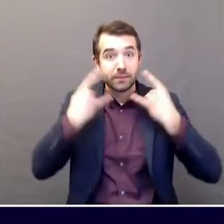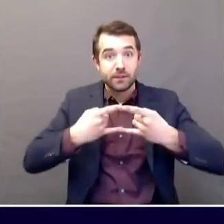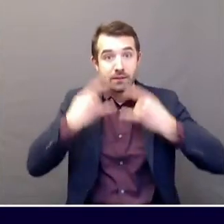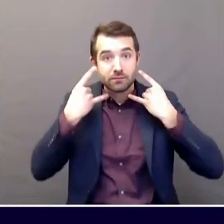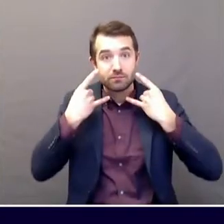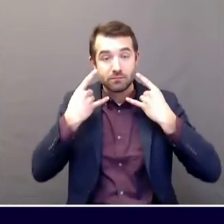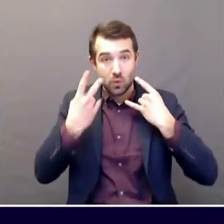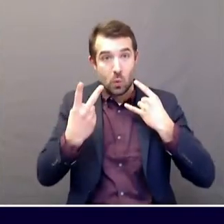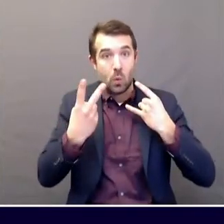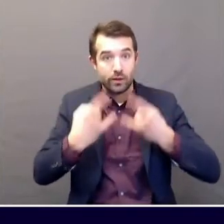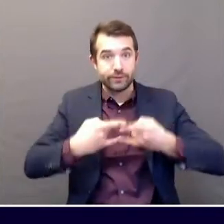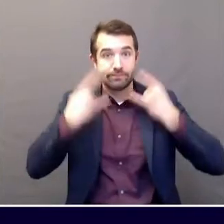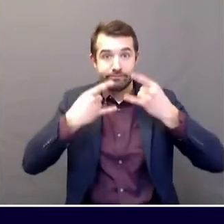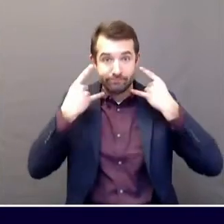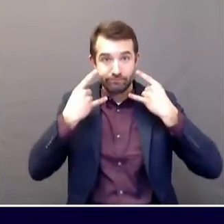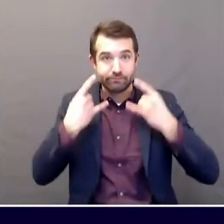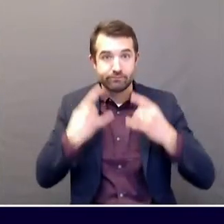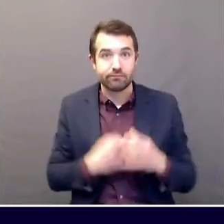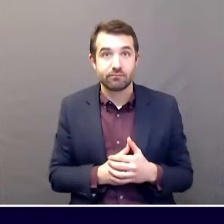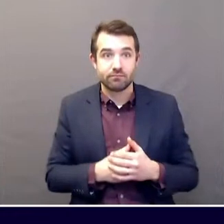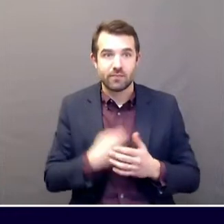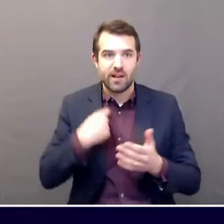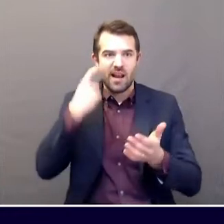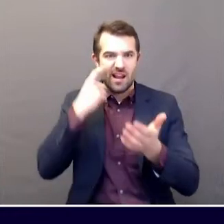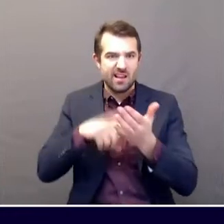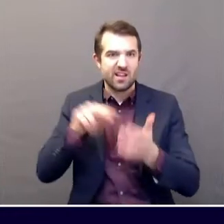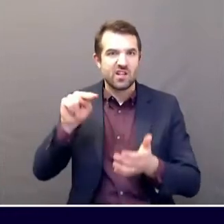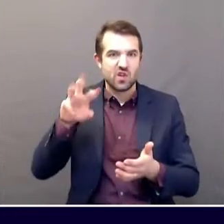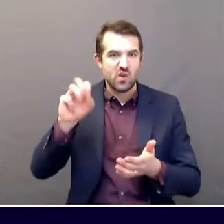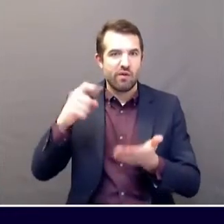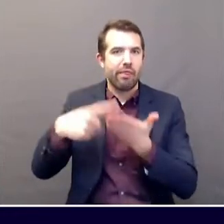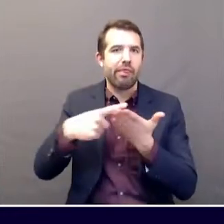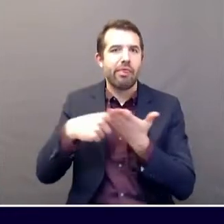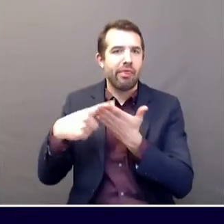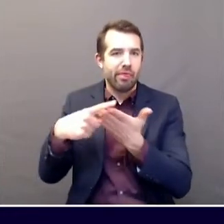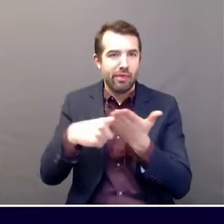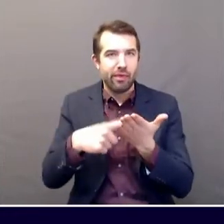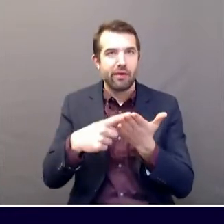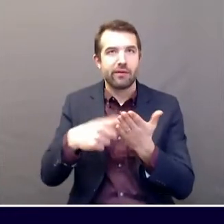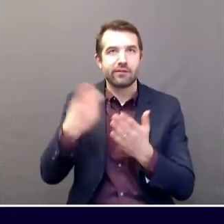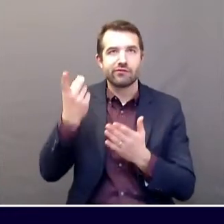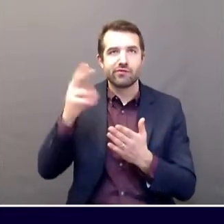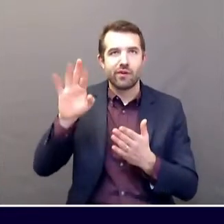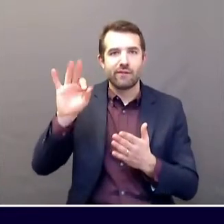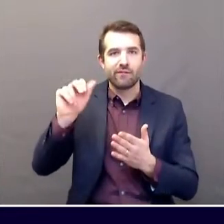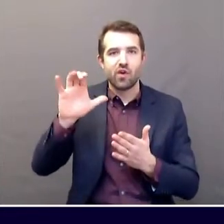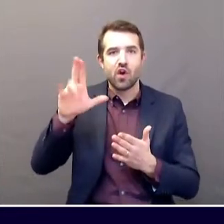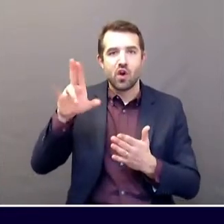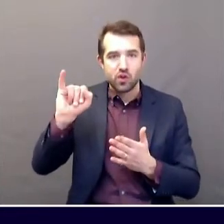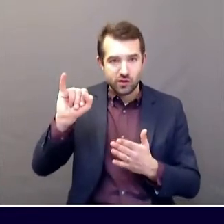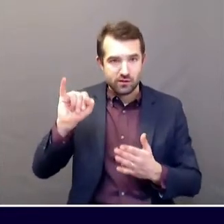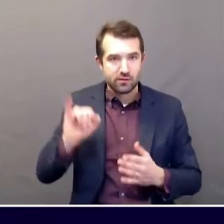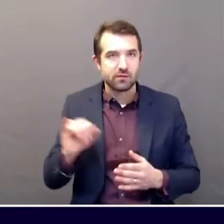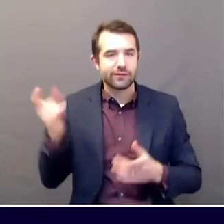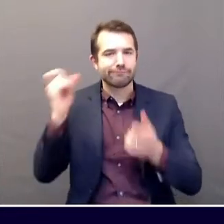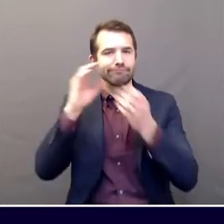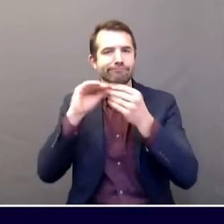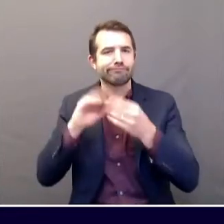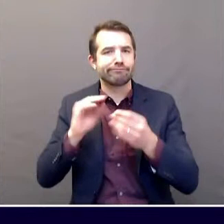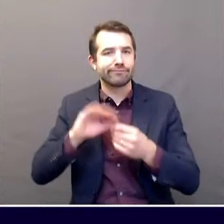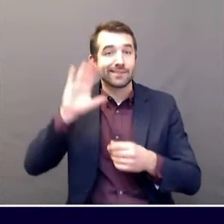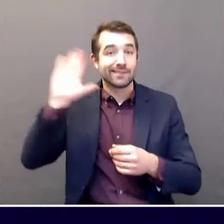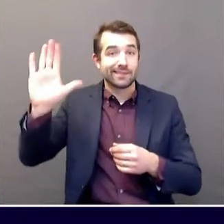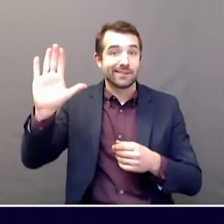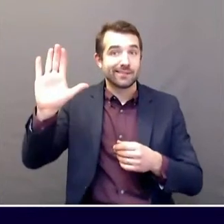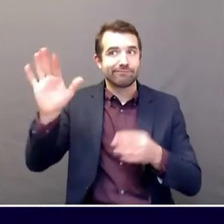this just a few days ago. Thought that I think his exact words were that it made good sense or that it was common sense. Here